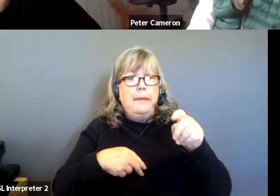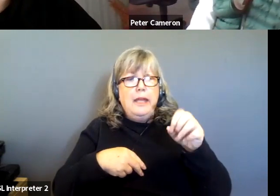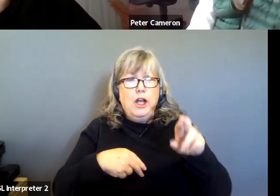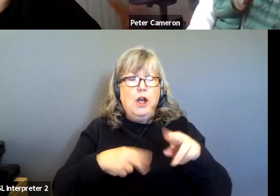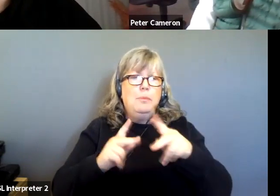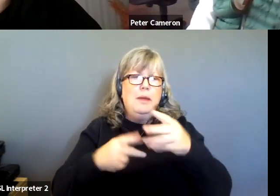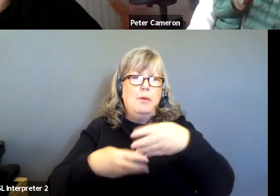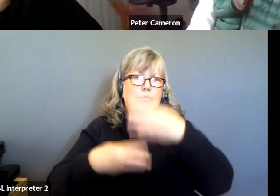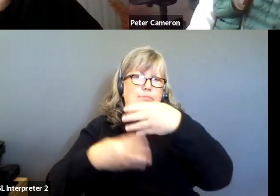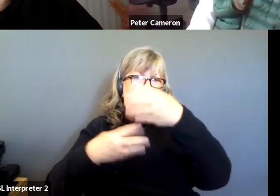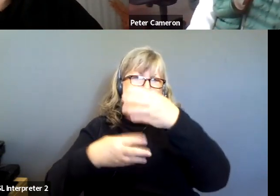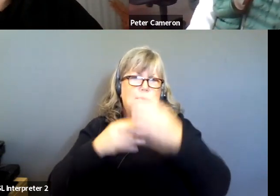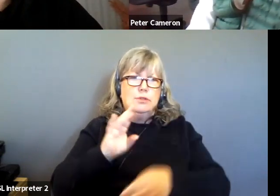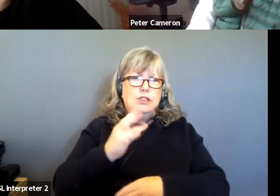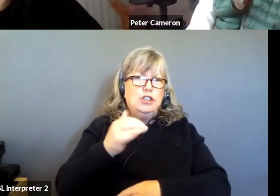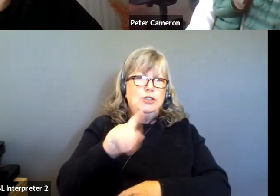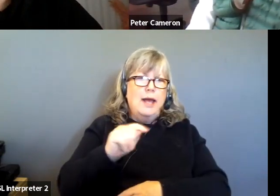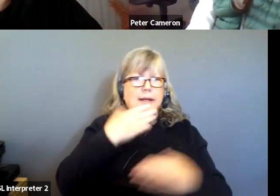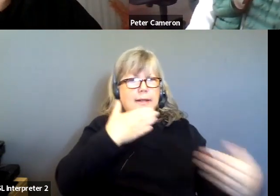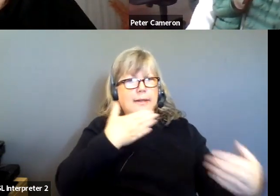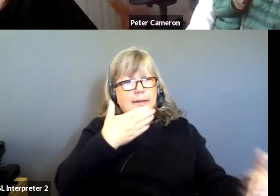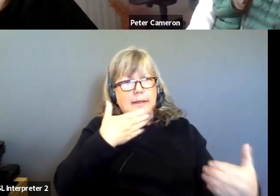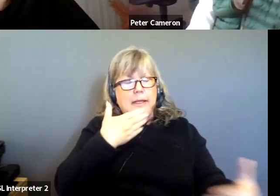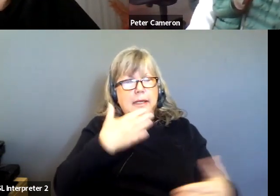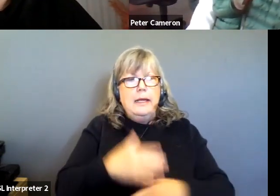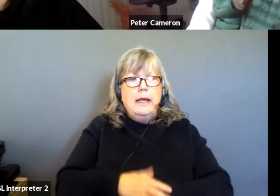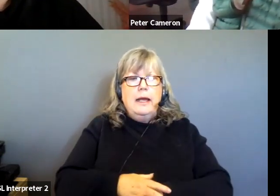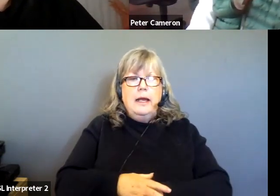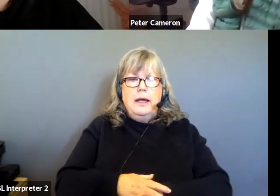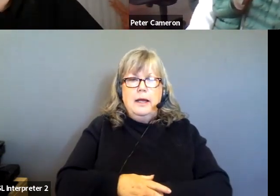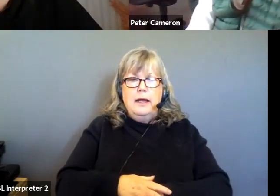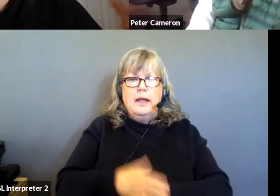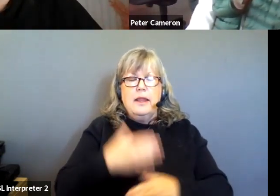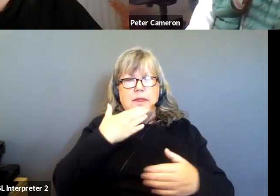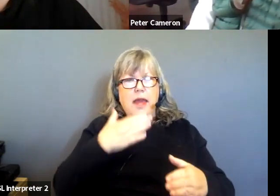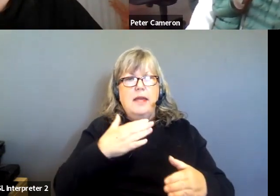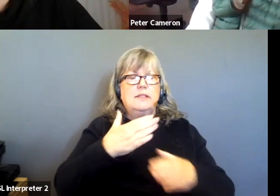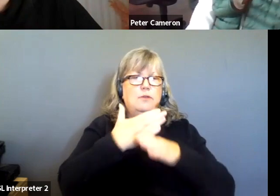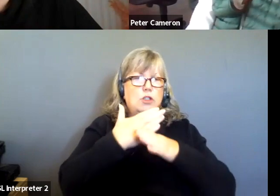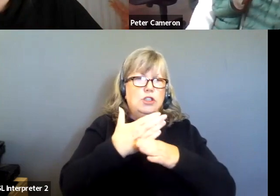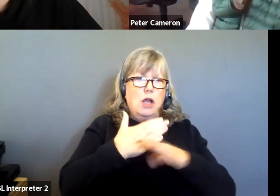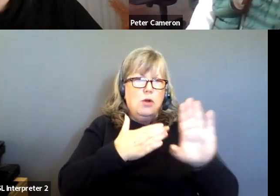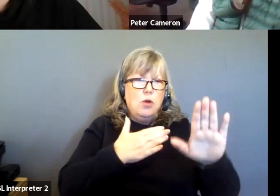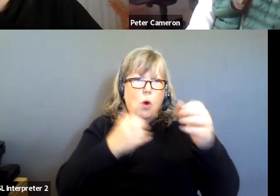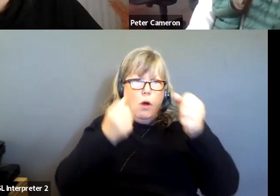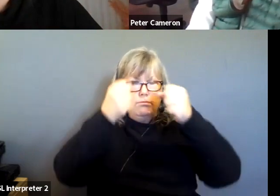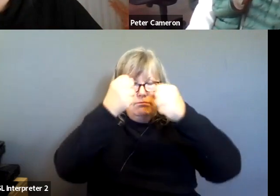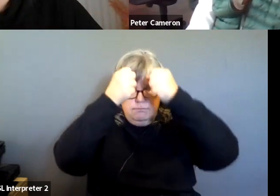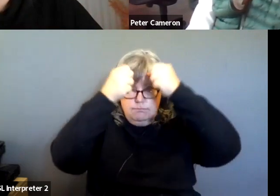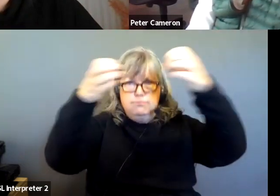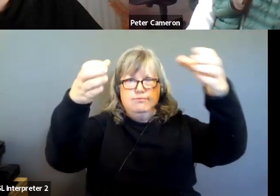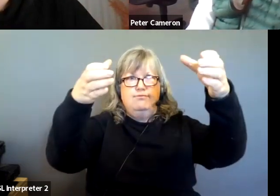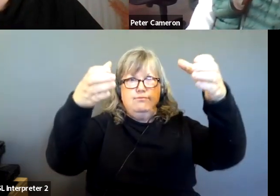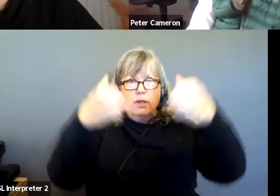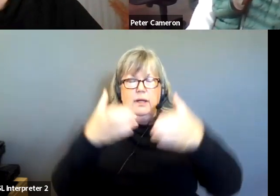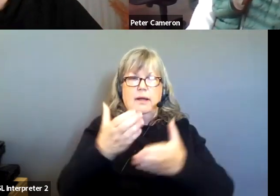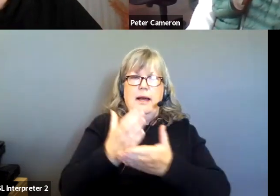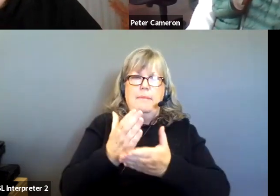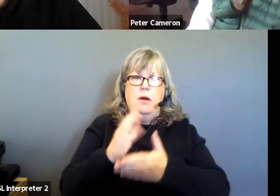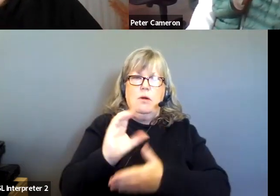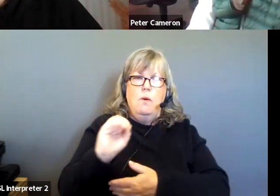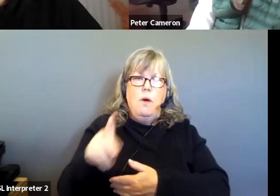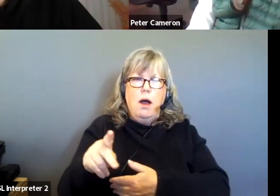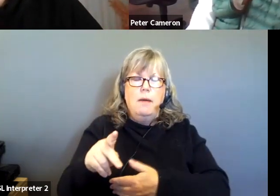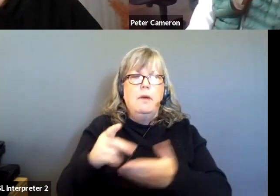chat now, and sharing with us all of your knowledge on co-ops, and offering to connect with